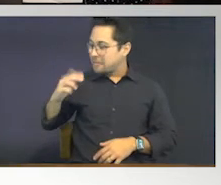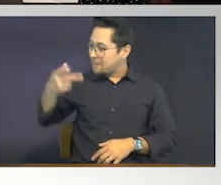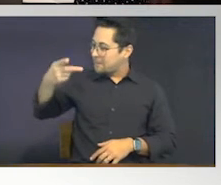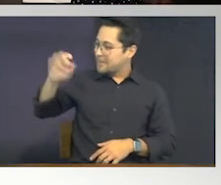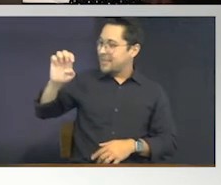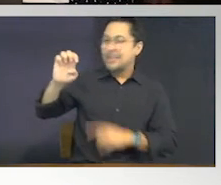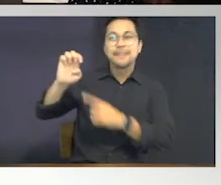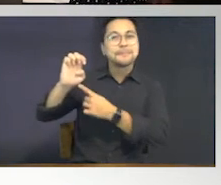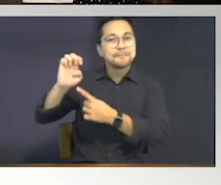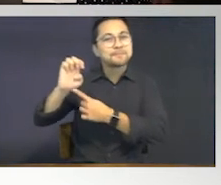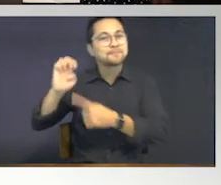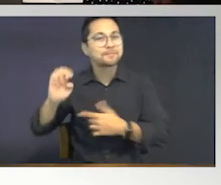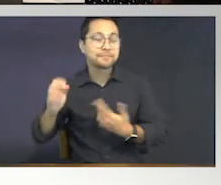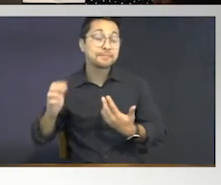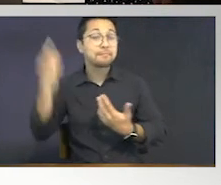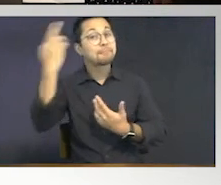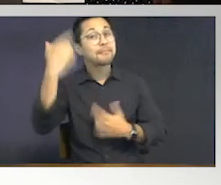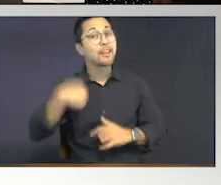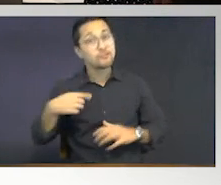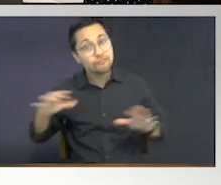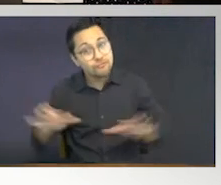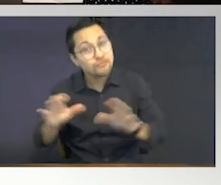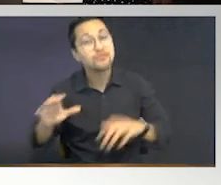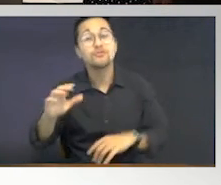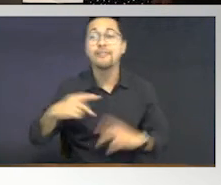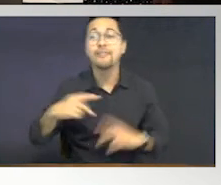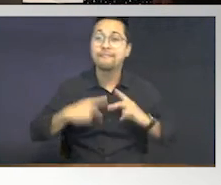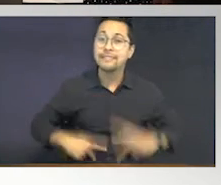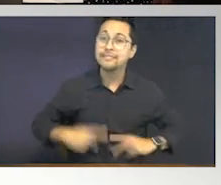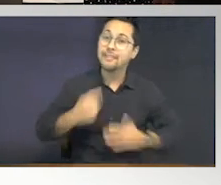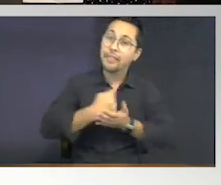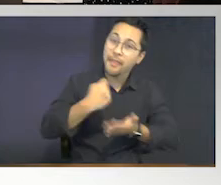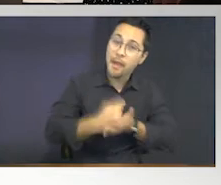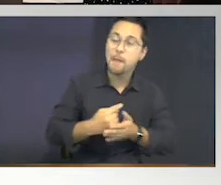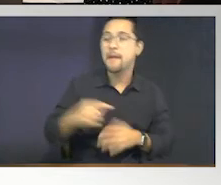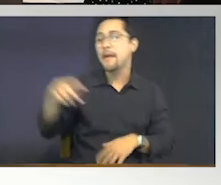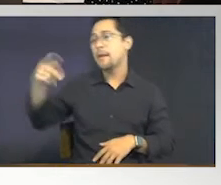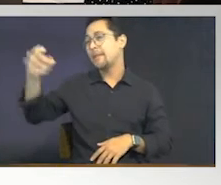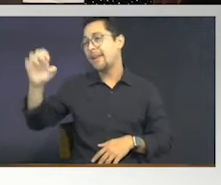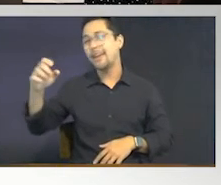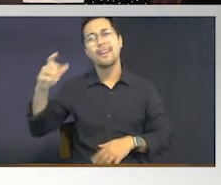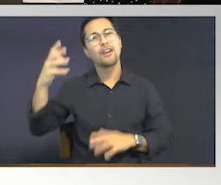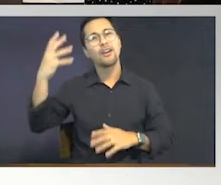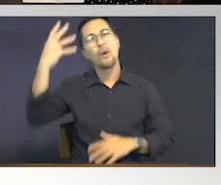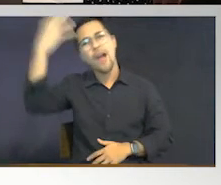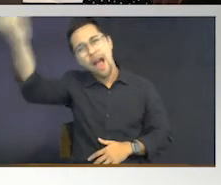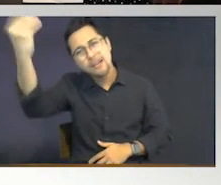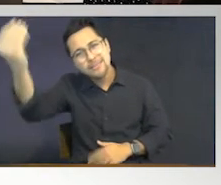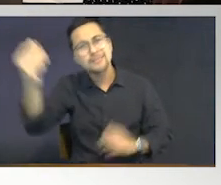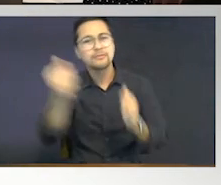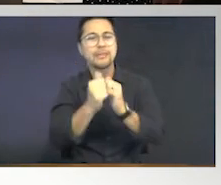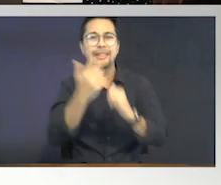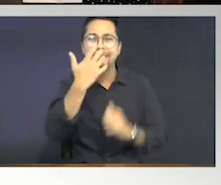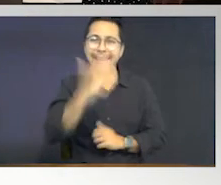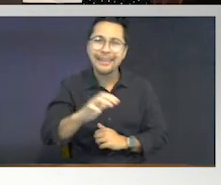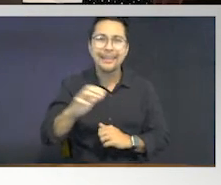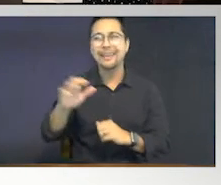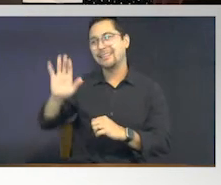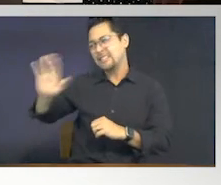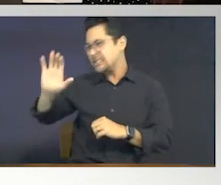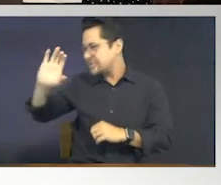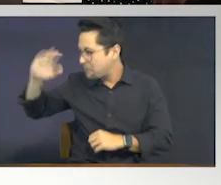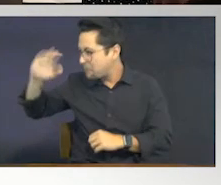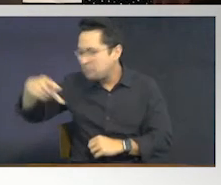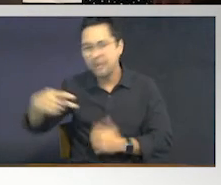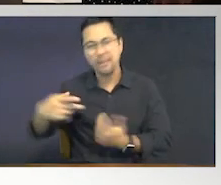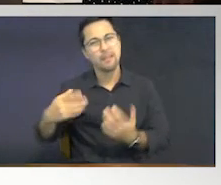was, because we were doing physical therapy and everything, the PE, going outside in the heat with the cerebral palsy and all that, it